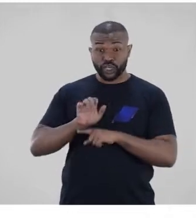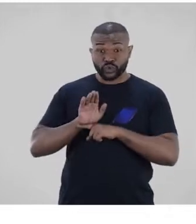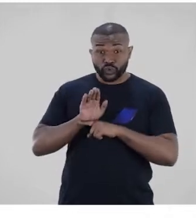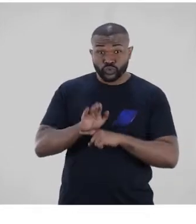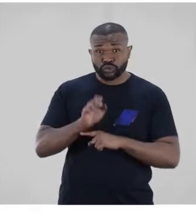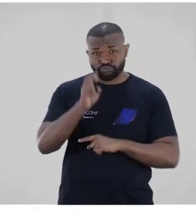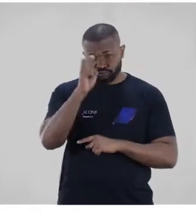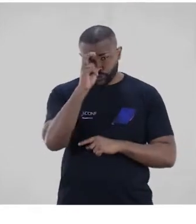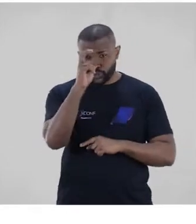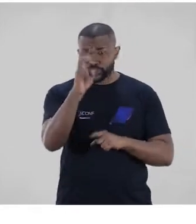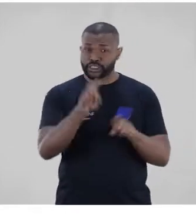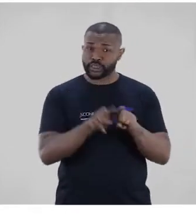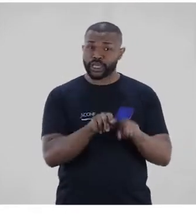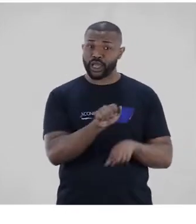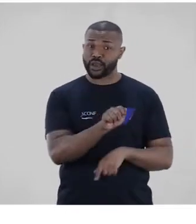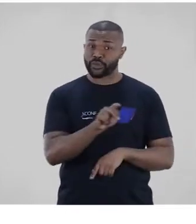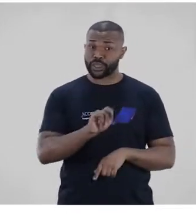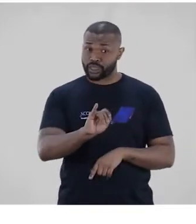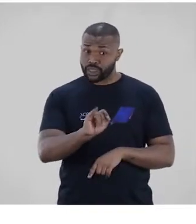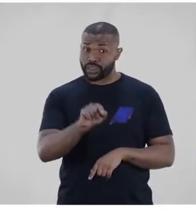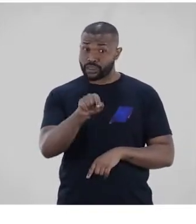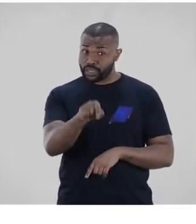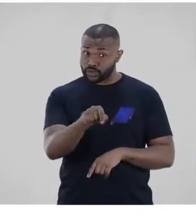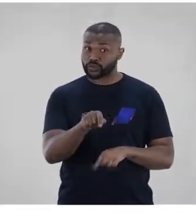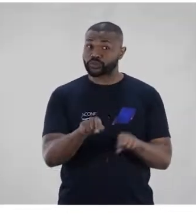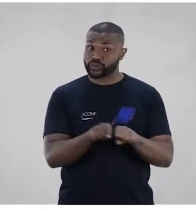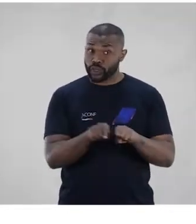then feed the operational systems and so on.